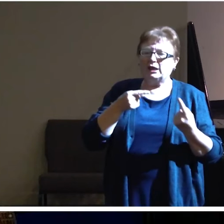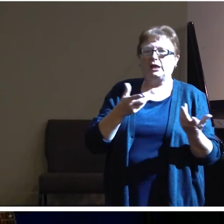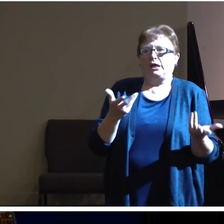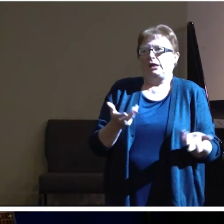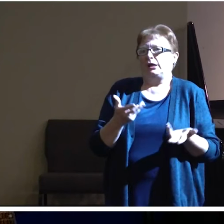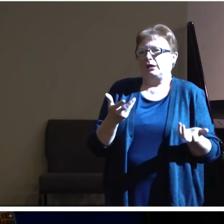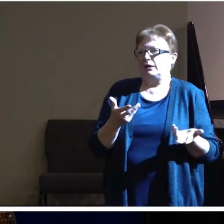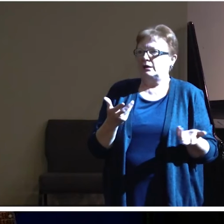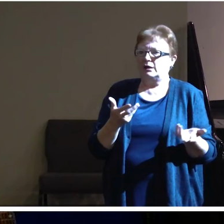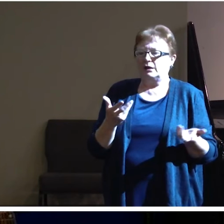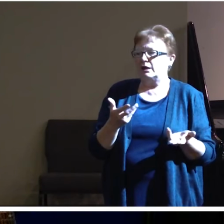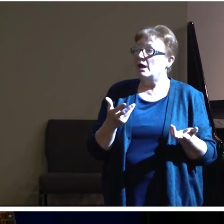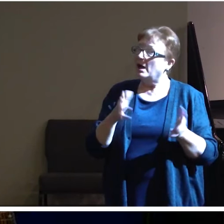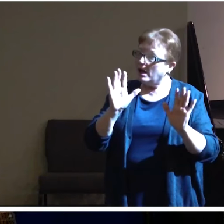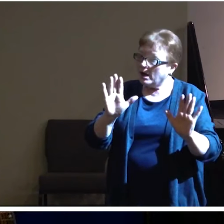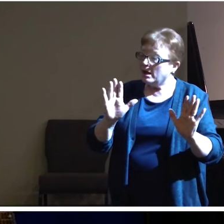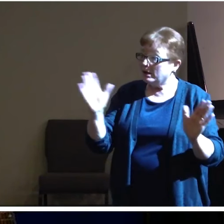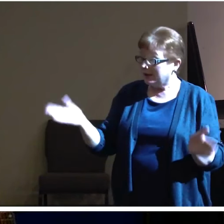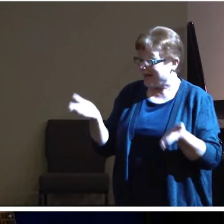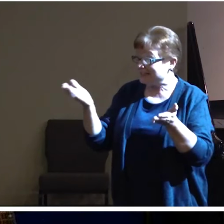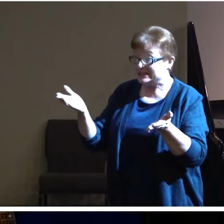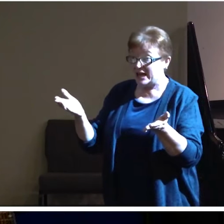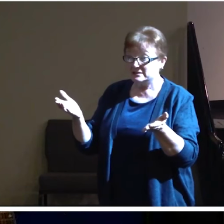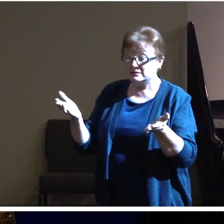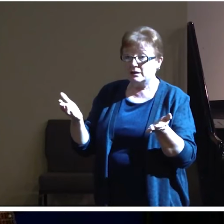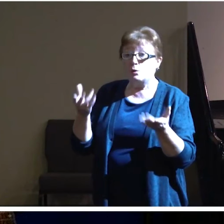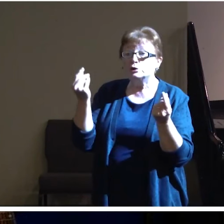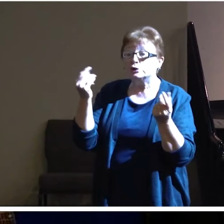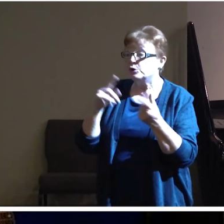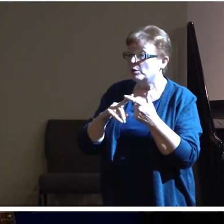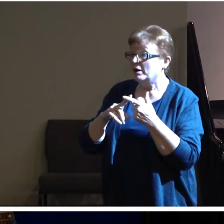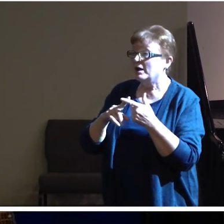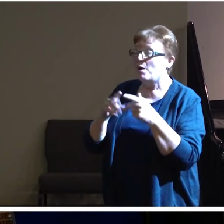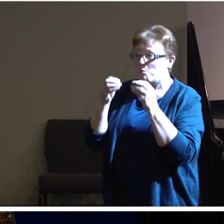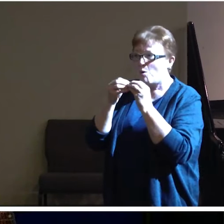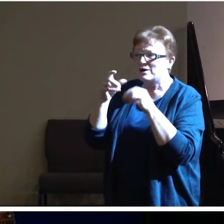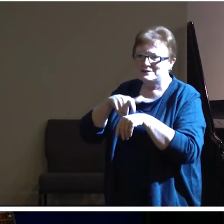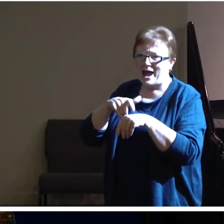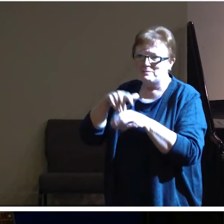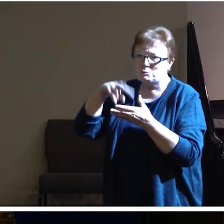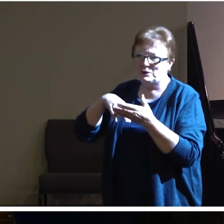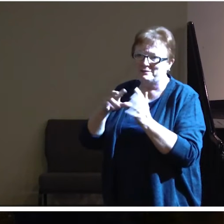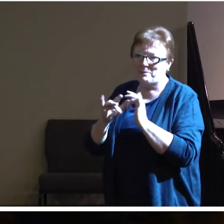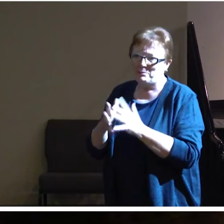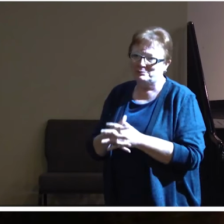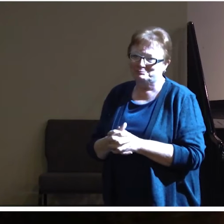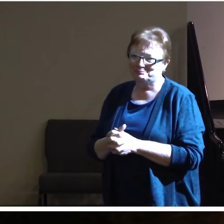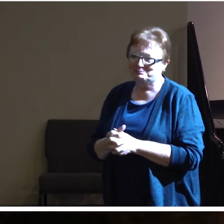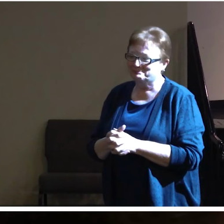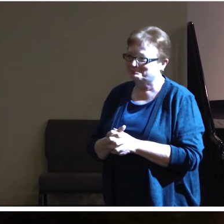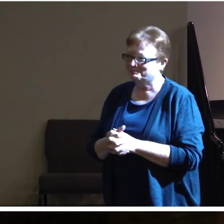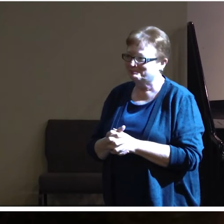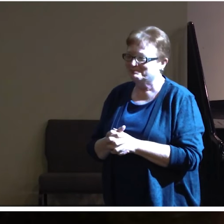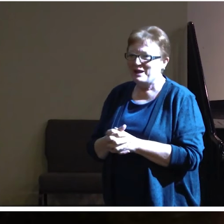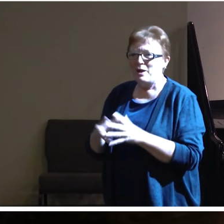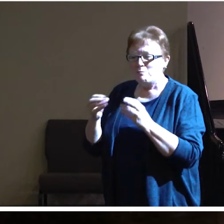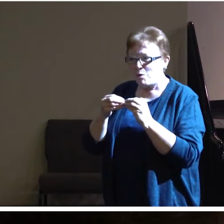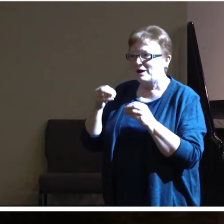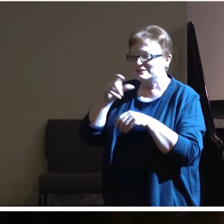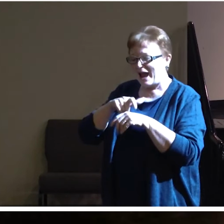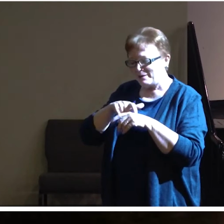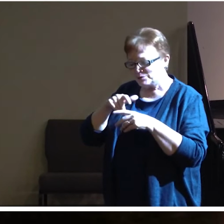on the Word of God, listening, believing, receiving what God has. When God speaks truth, when you actually take